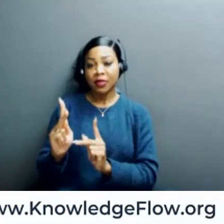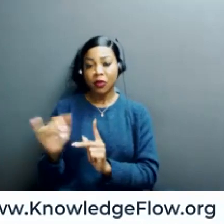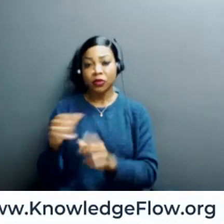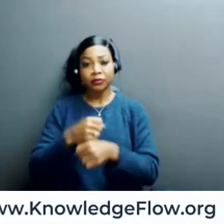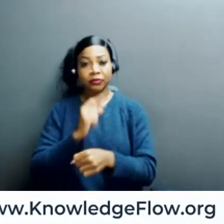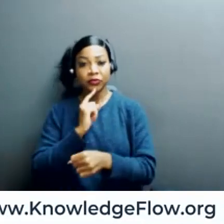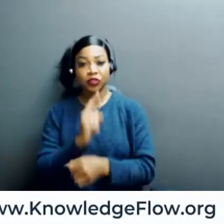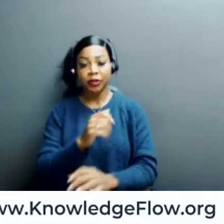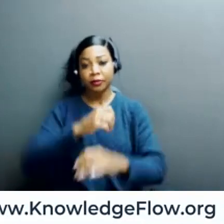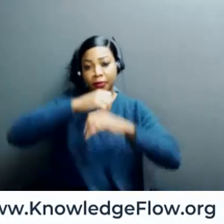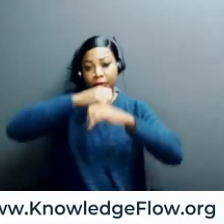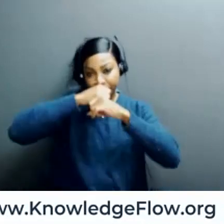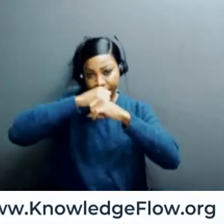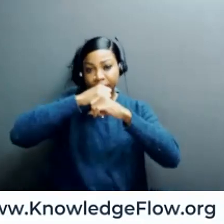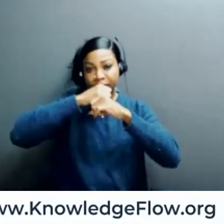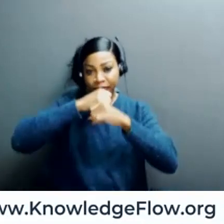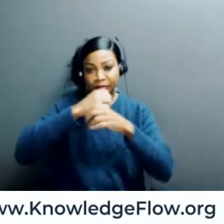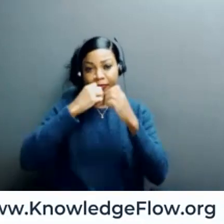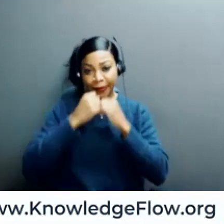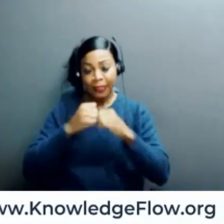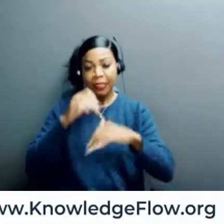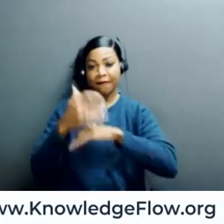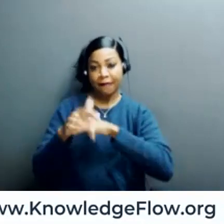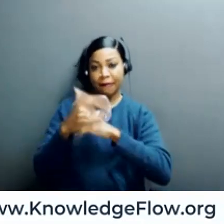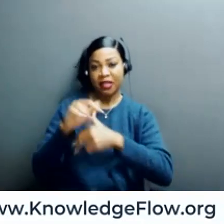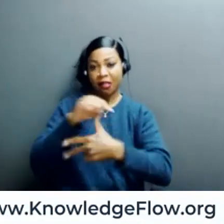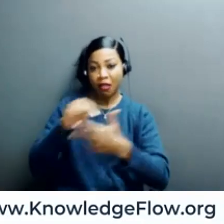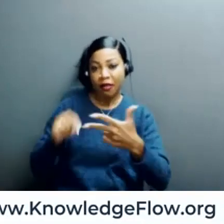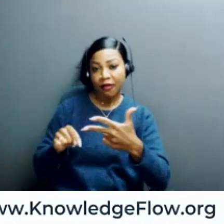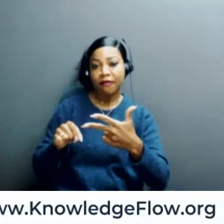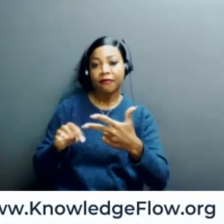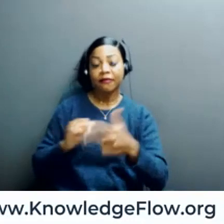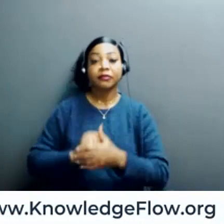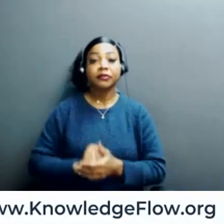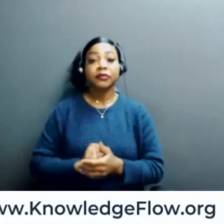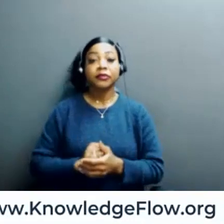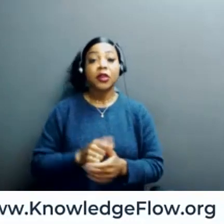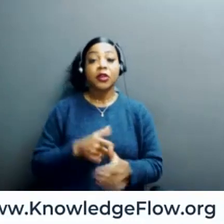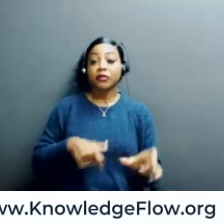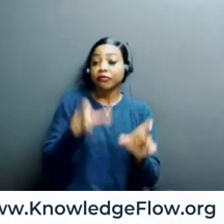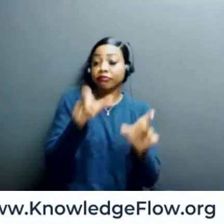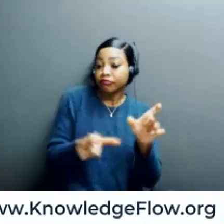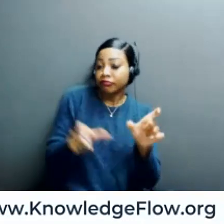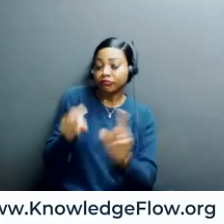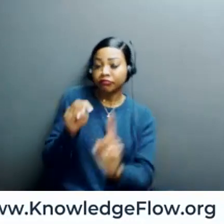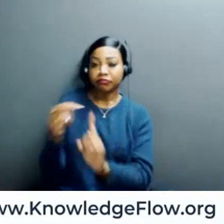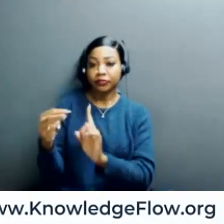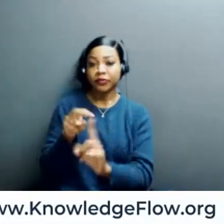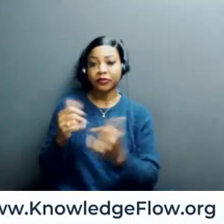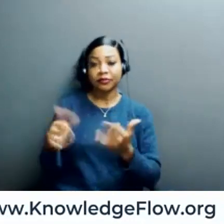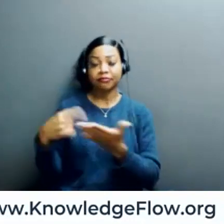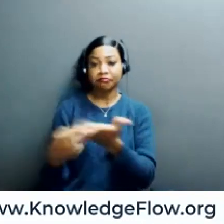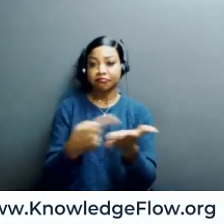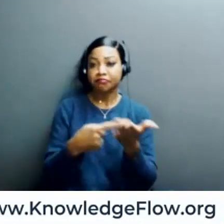the confidentiality integrity and availability of those assets so from an individual perspective for today's discussion